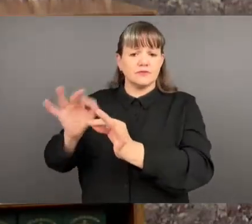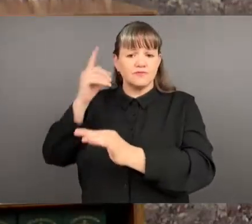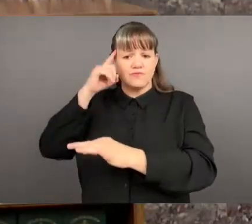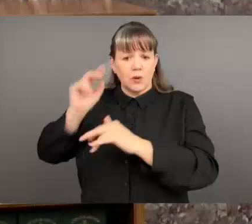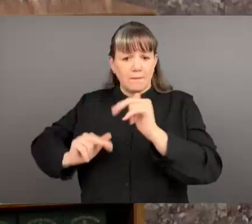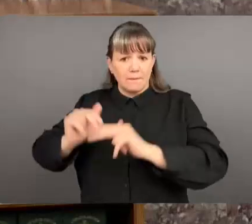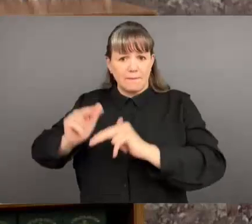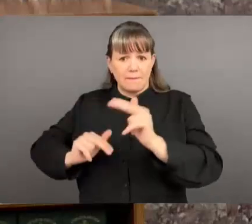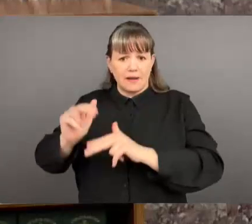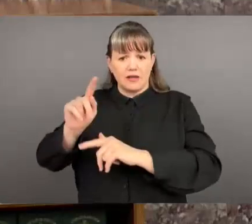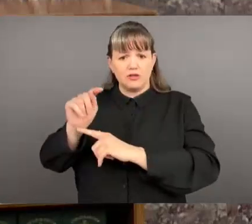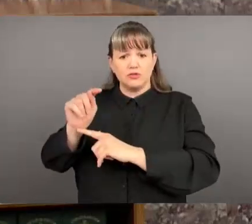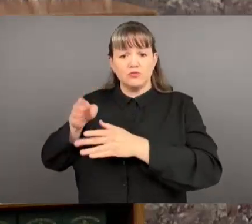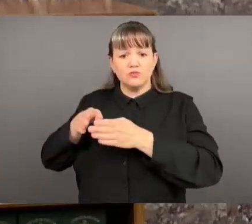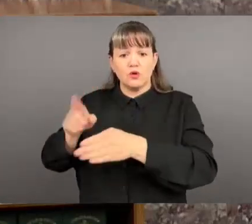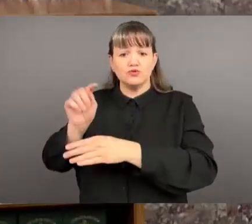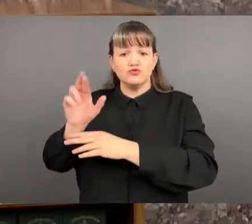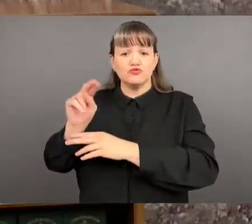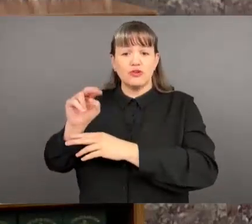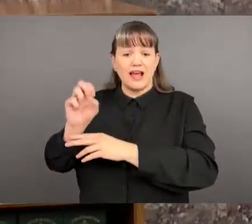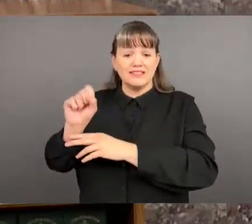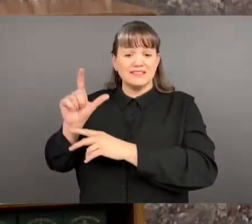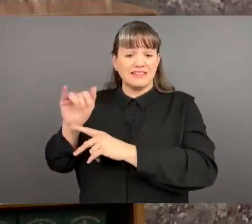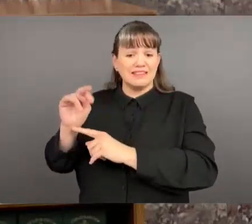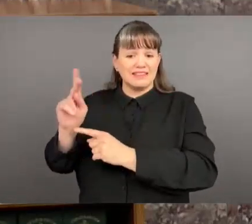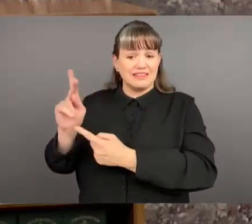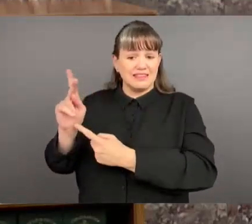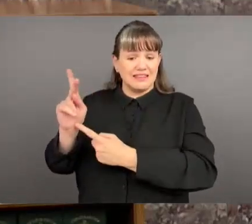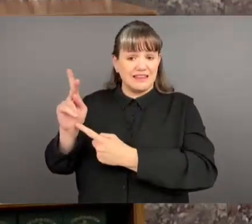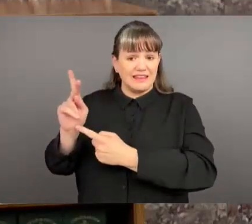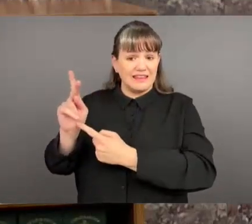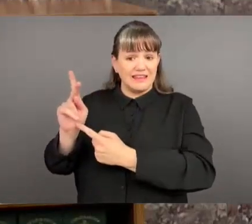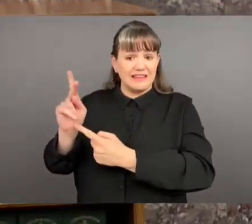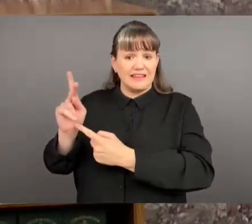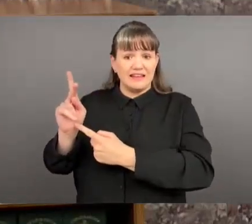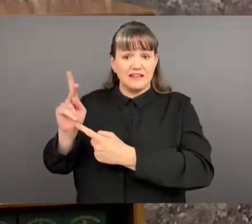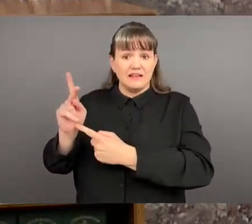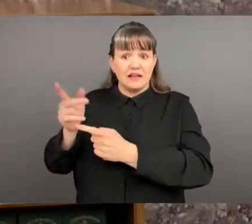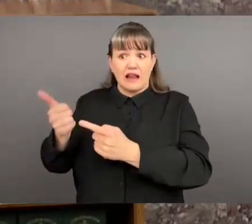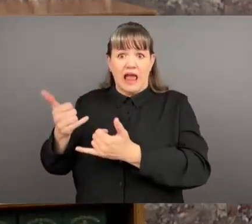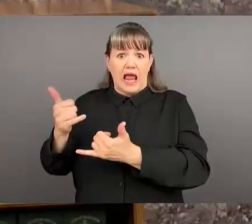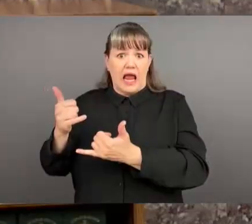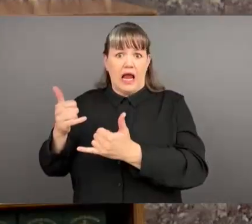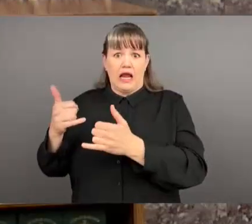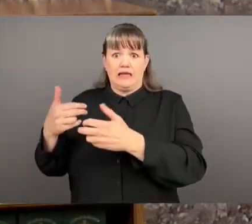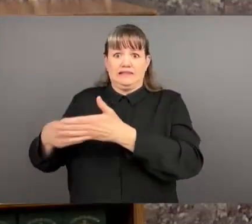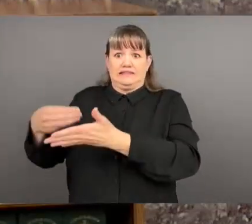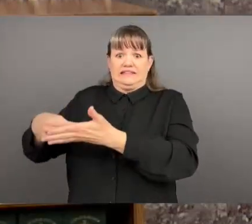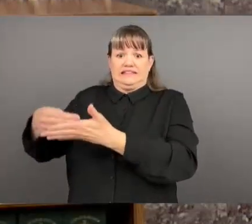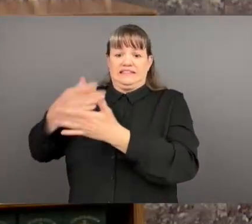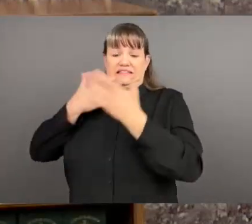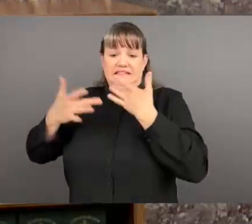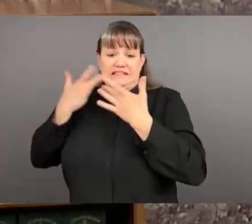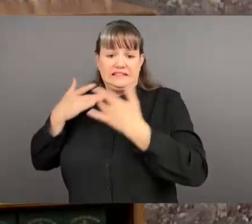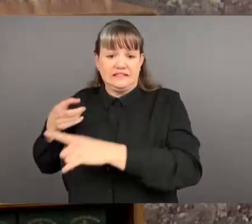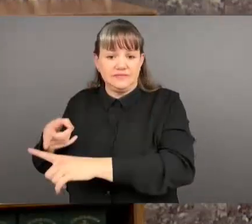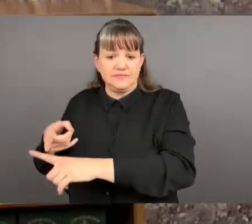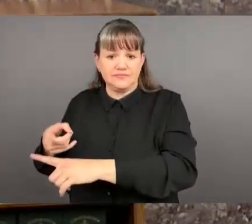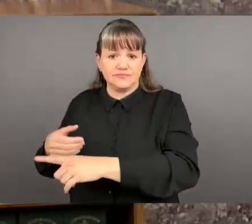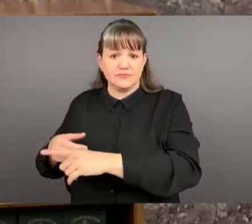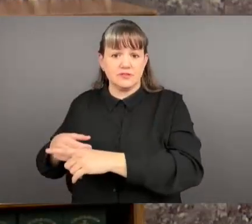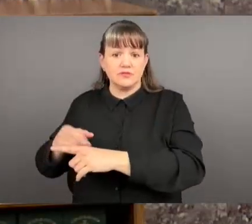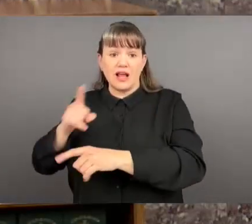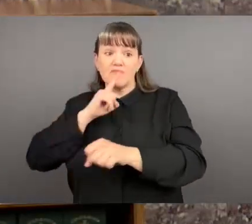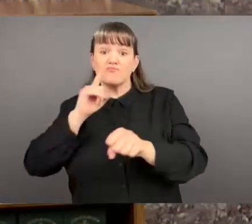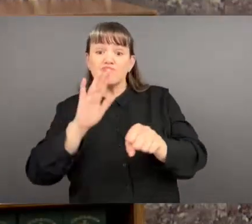they'll receive a new funding tool. And quite frankly, given the record with this government on Bill 7,